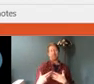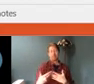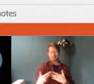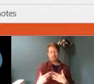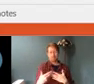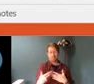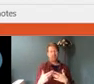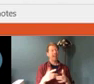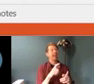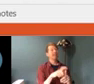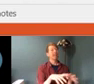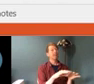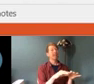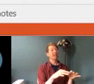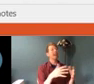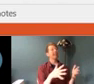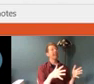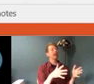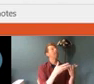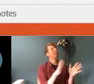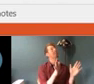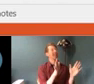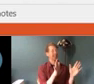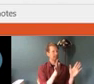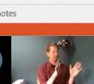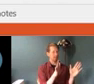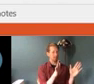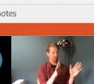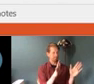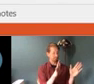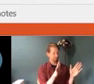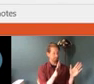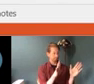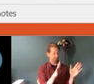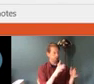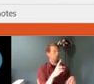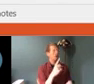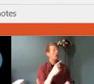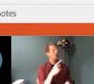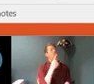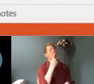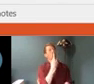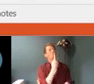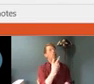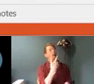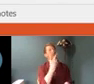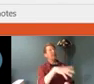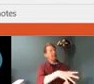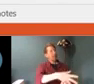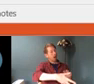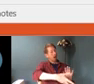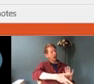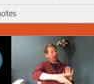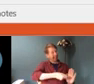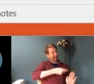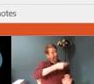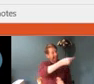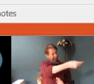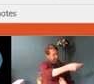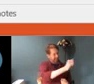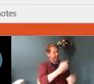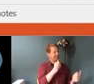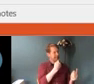these databases now only available from those who volunteer their genetic data. So the comparison